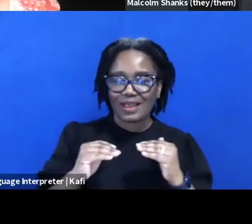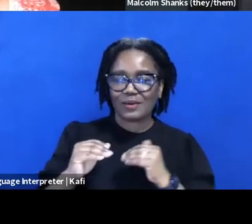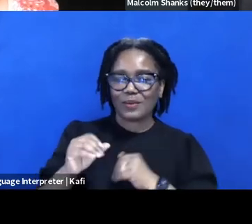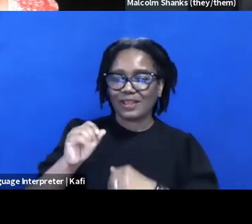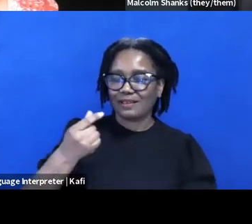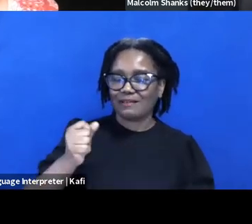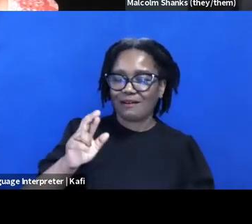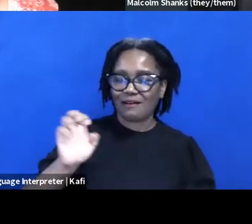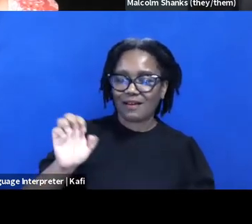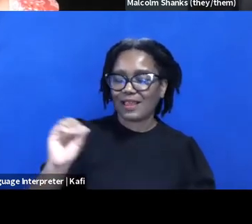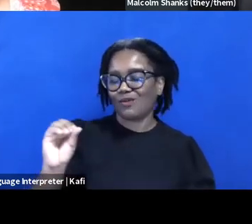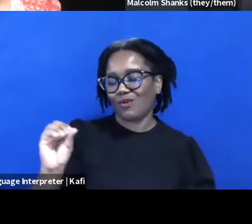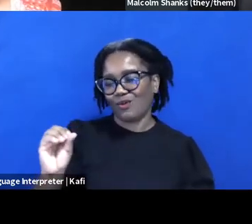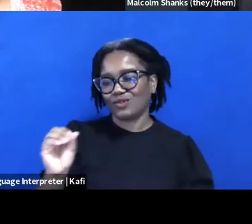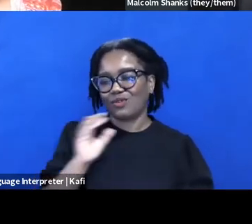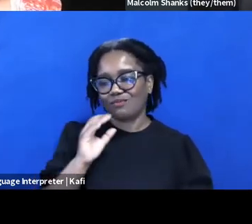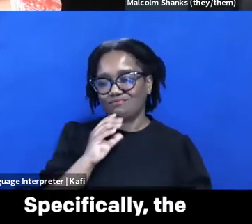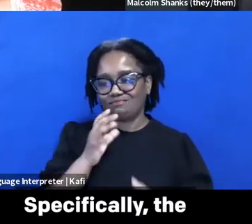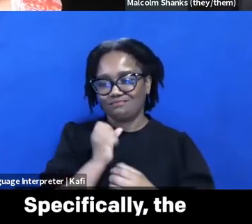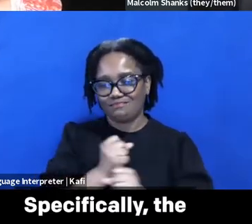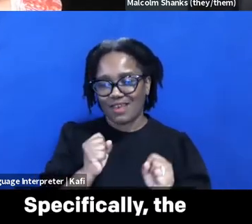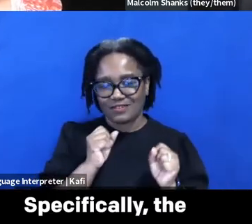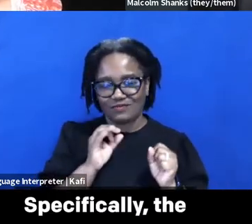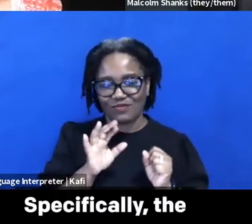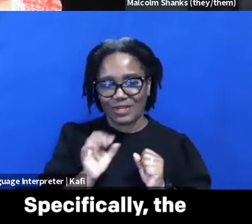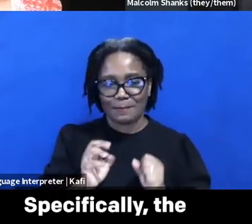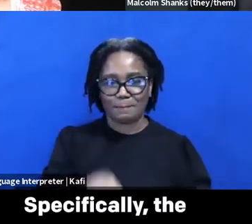racial equity forward.